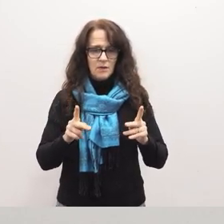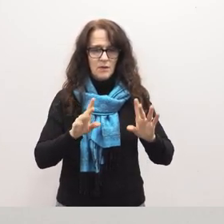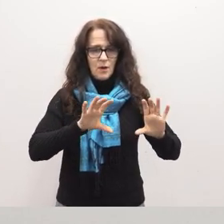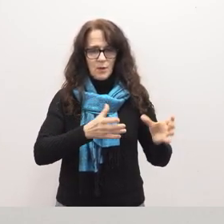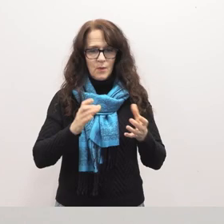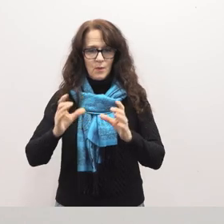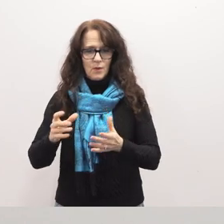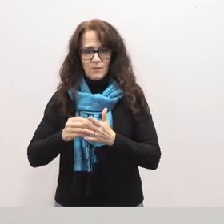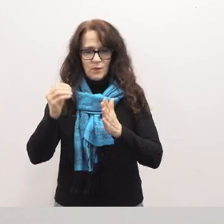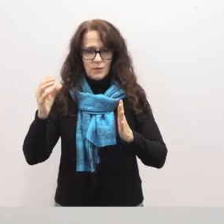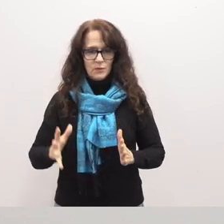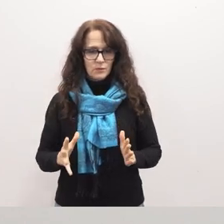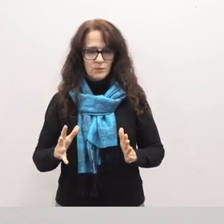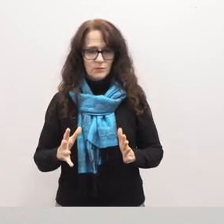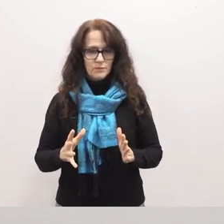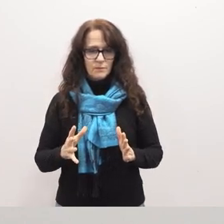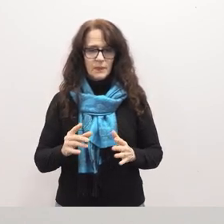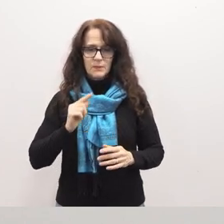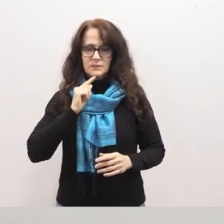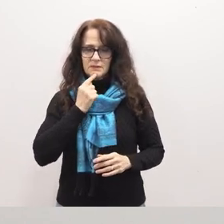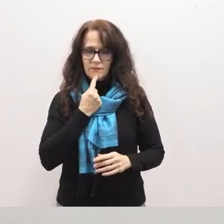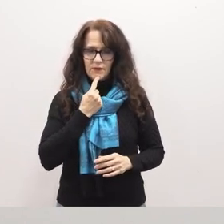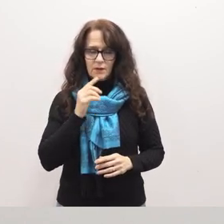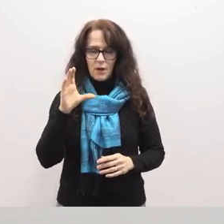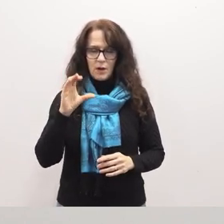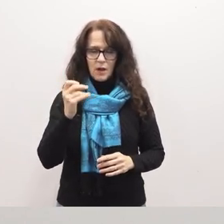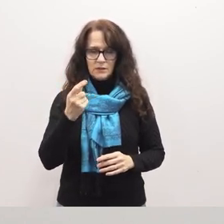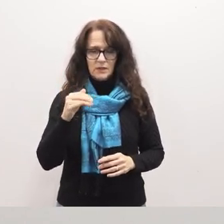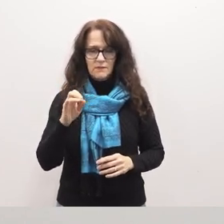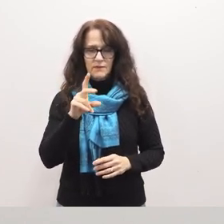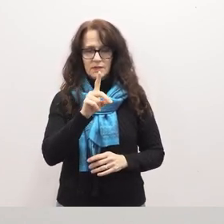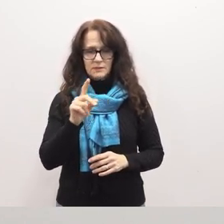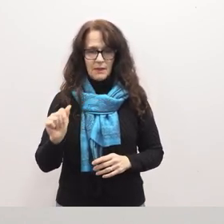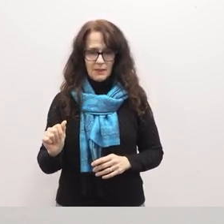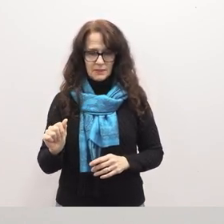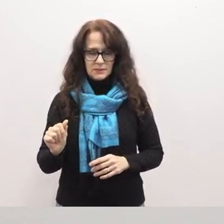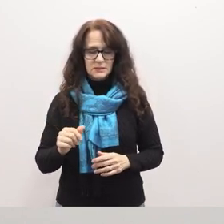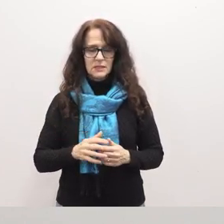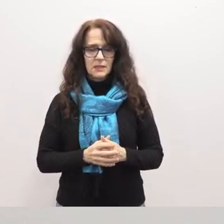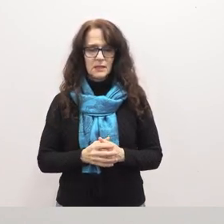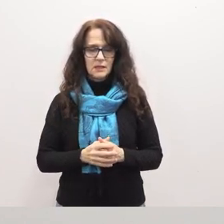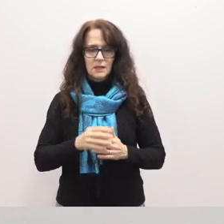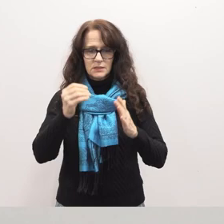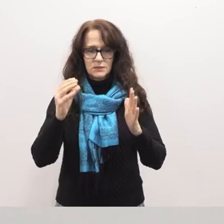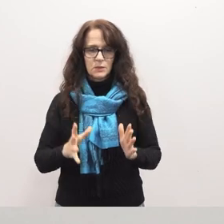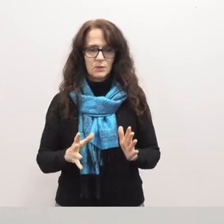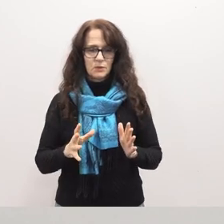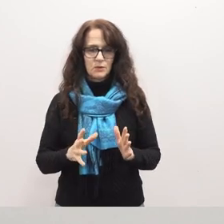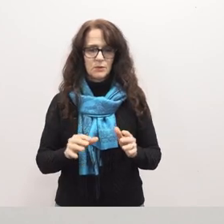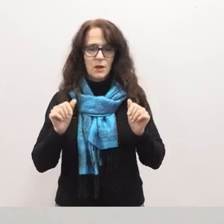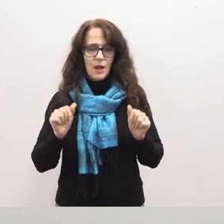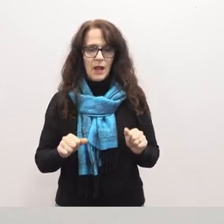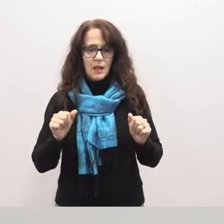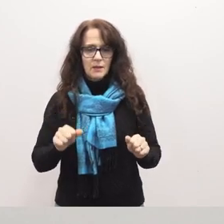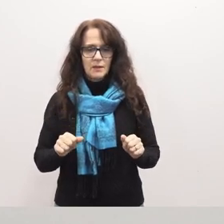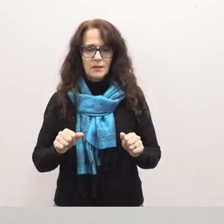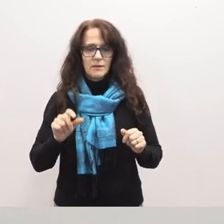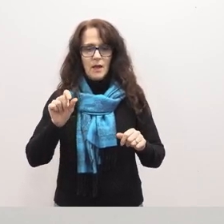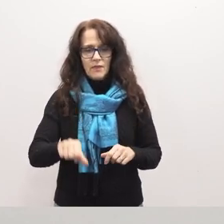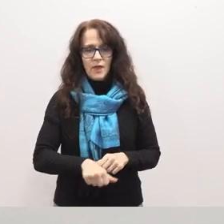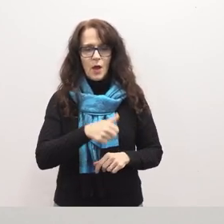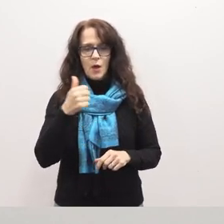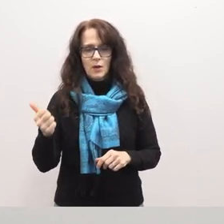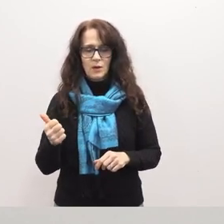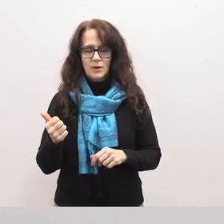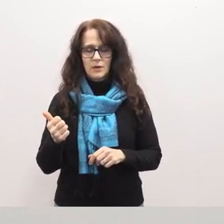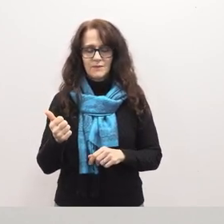for our students with severe cognitive disabilities. This would be students that are eligible for the alternative